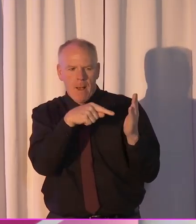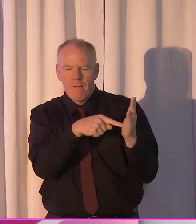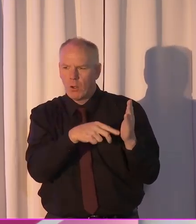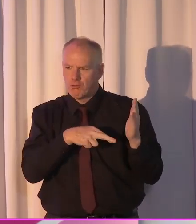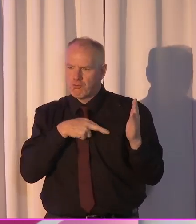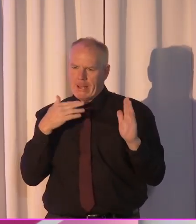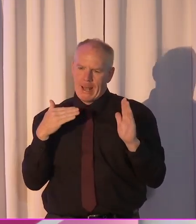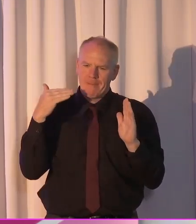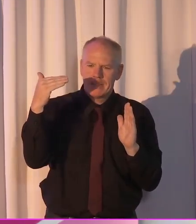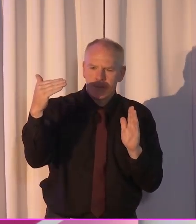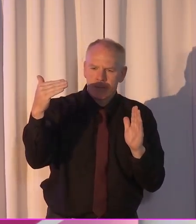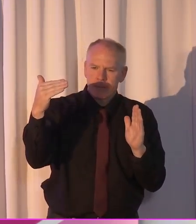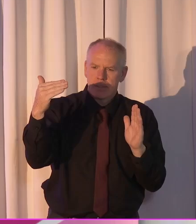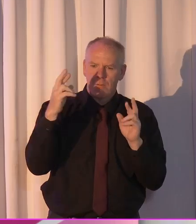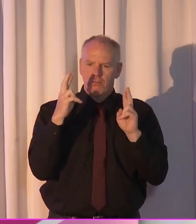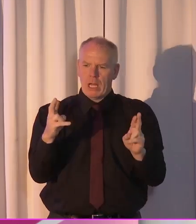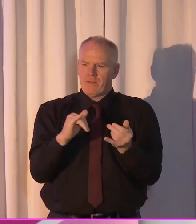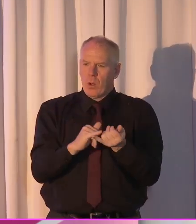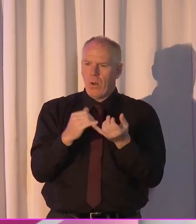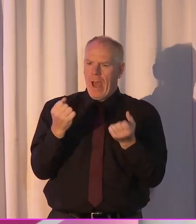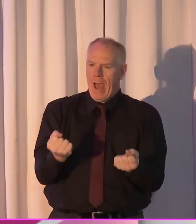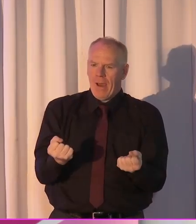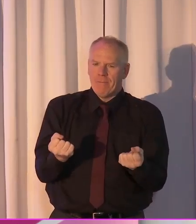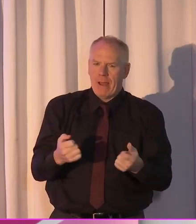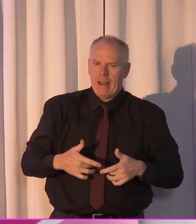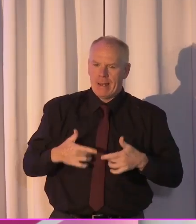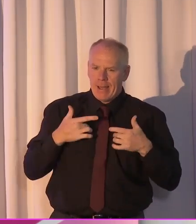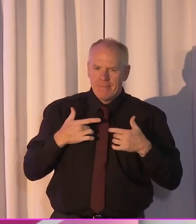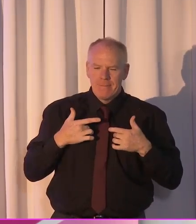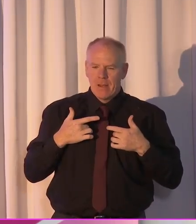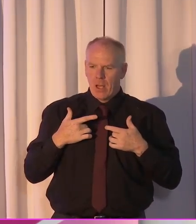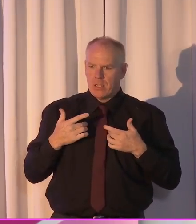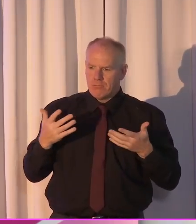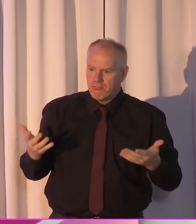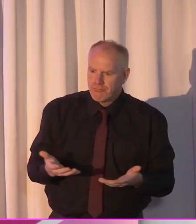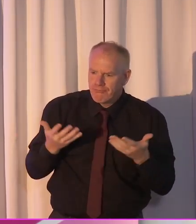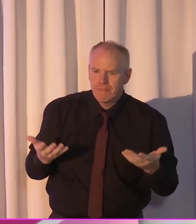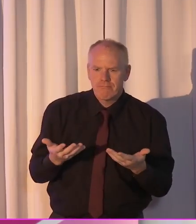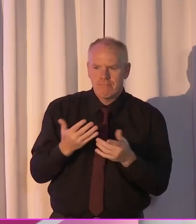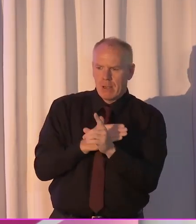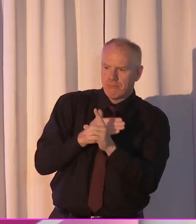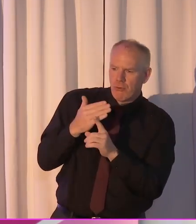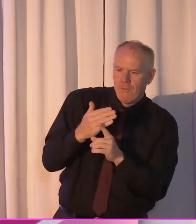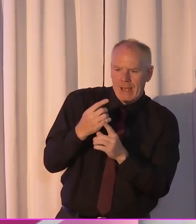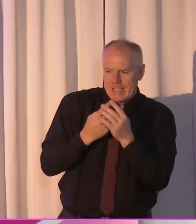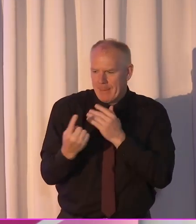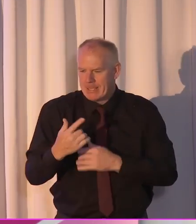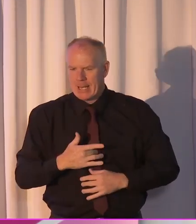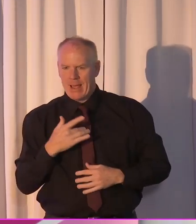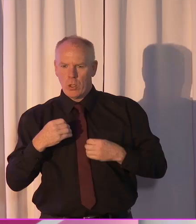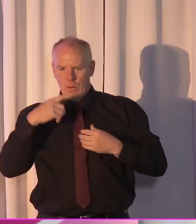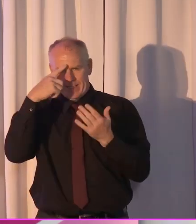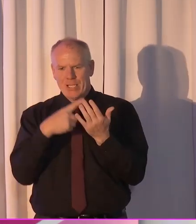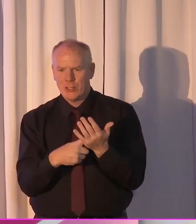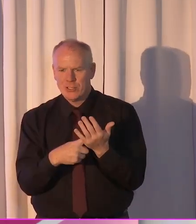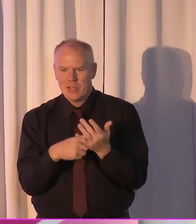genuine advancements of the rights of people to live, work and thrive in autonomous lives of their own choosing, and to